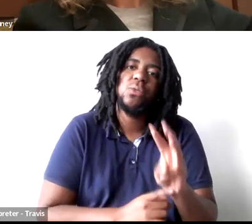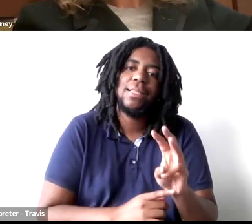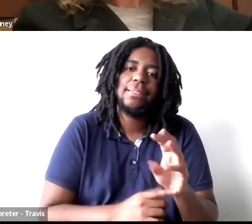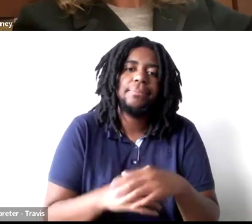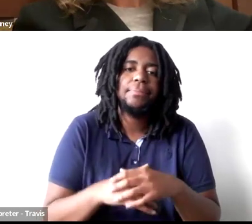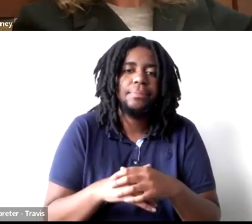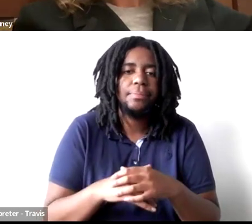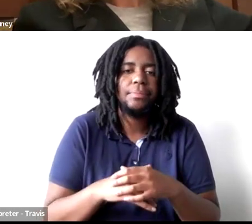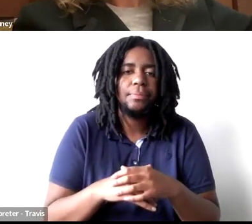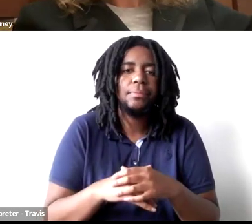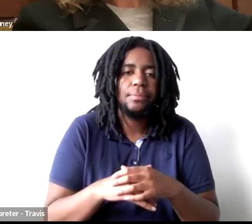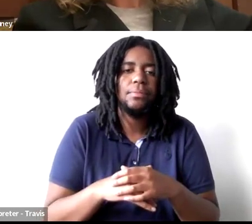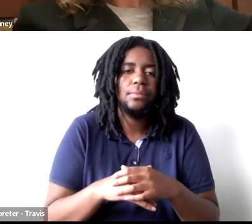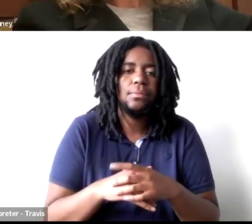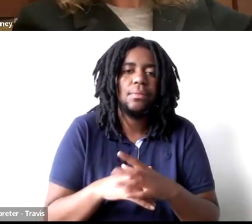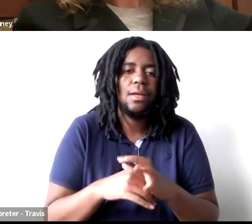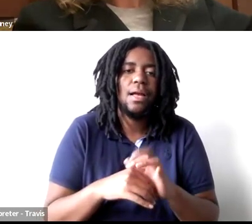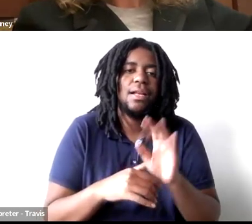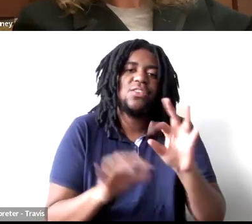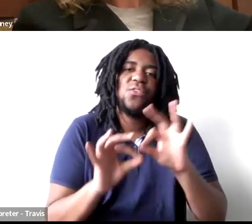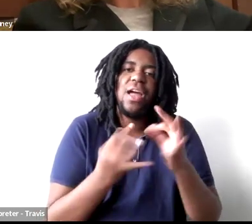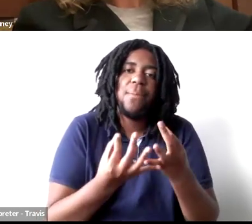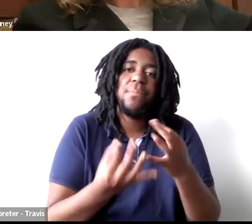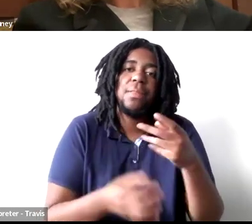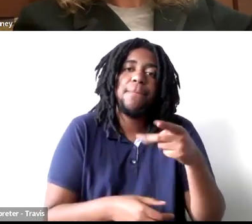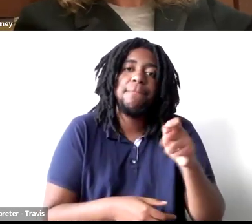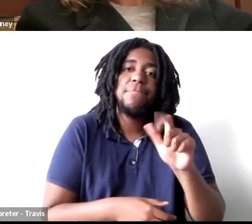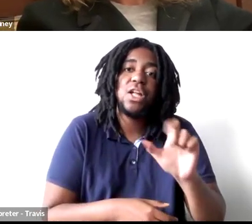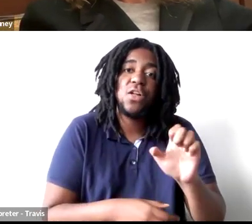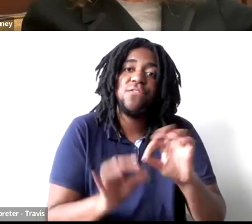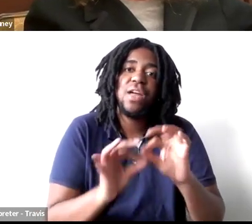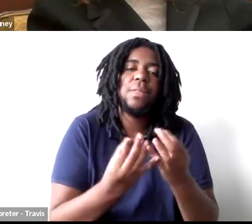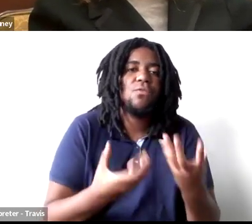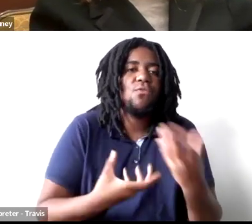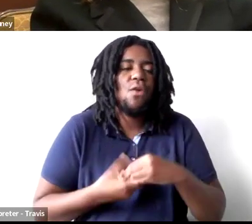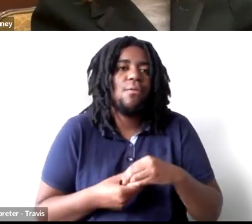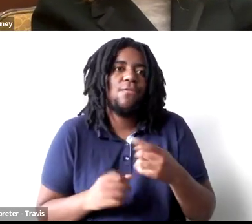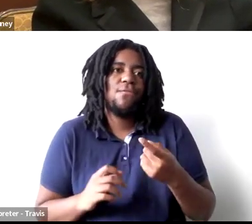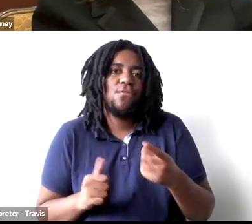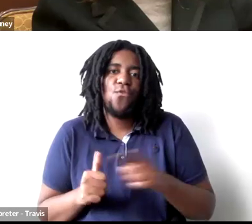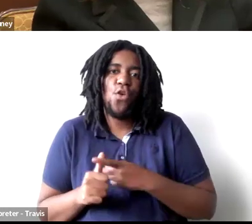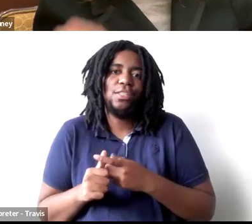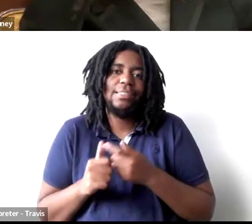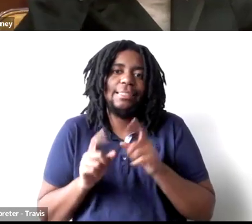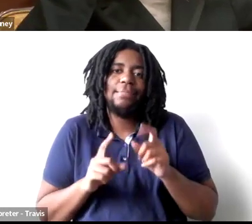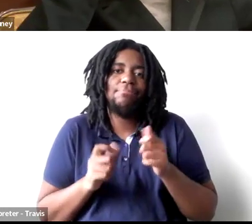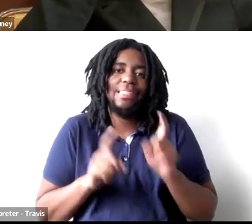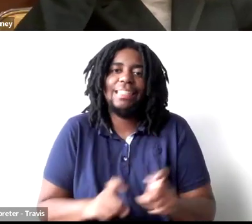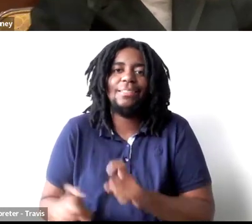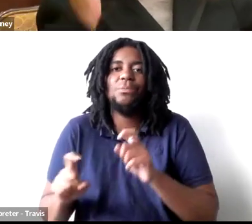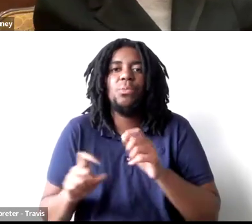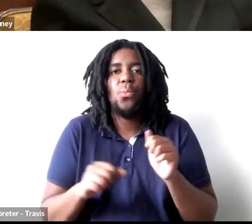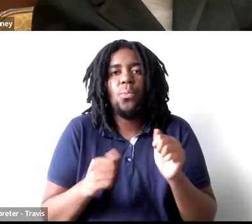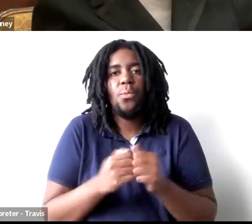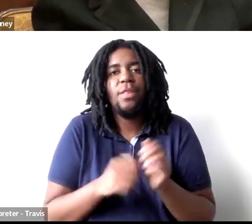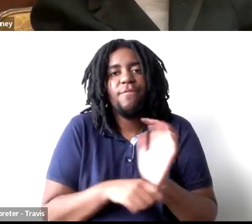first experiments with moving imagery in Philadelphia. And anyway, this contemporary art form still uses